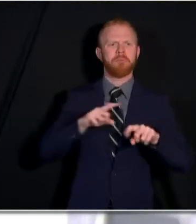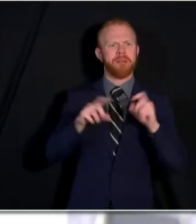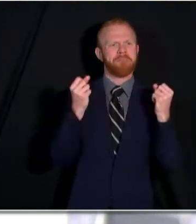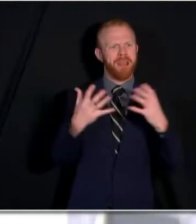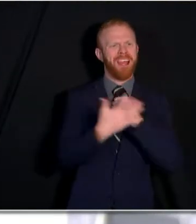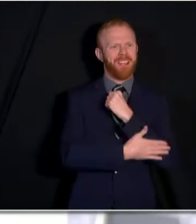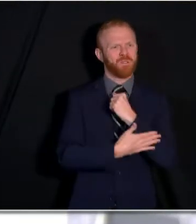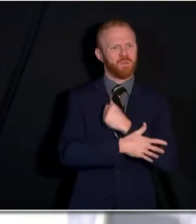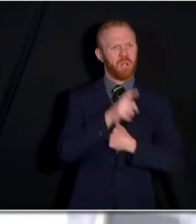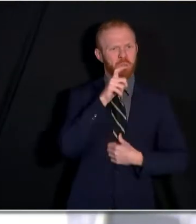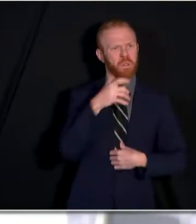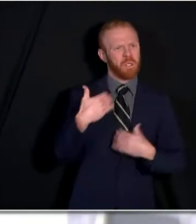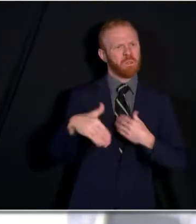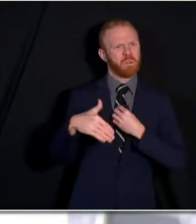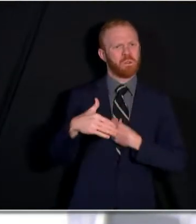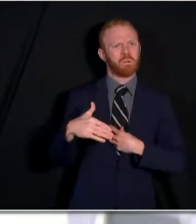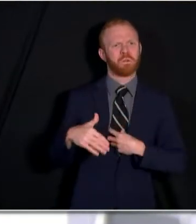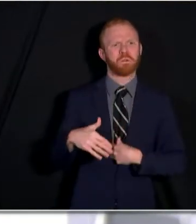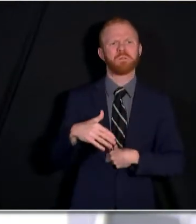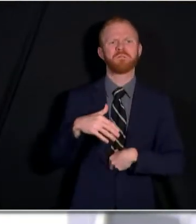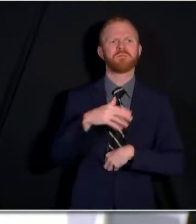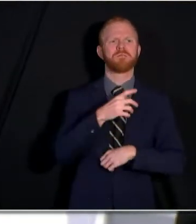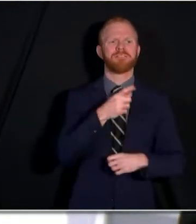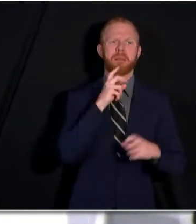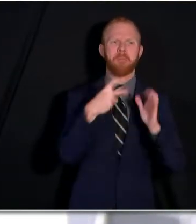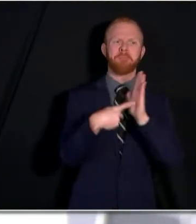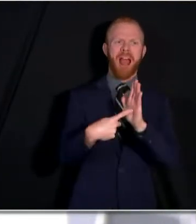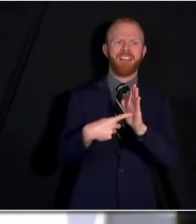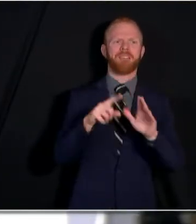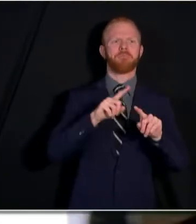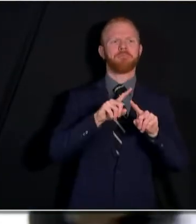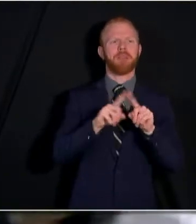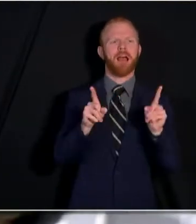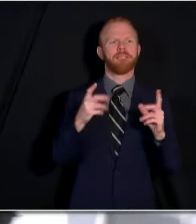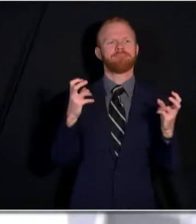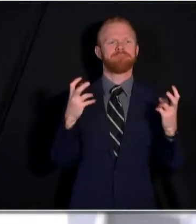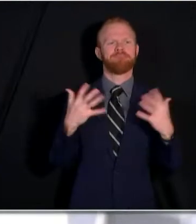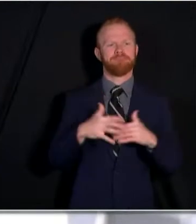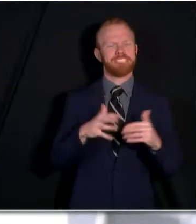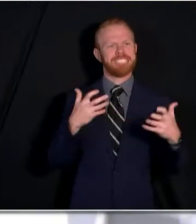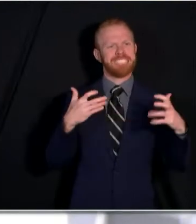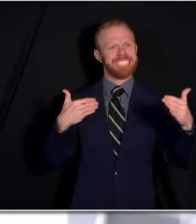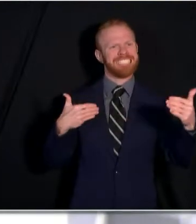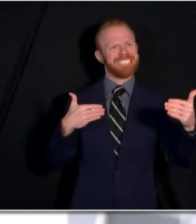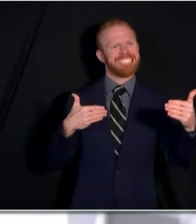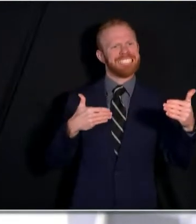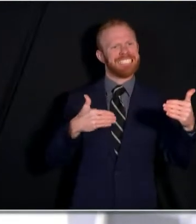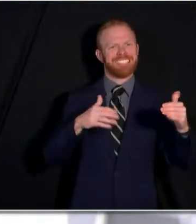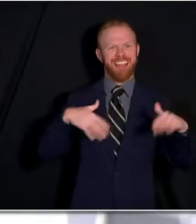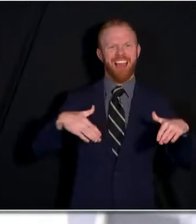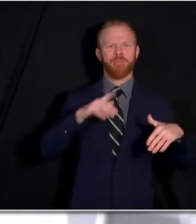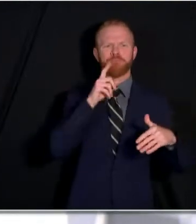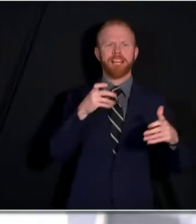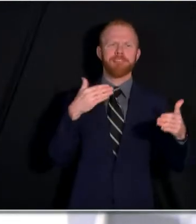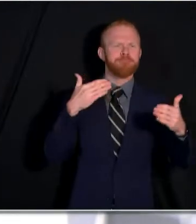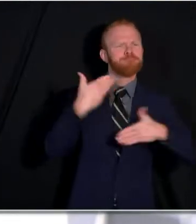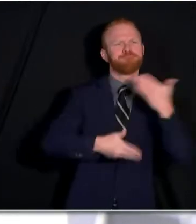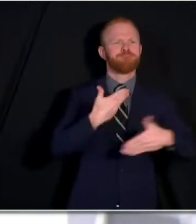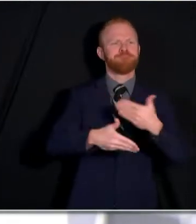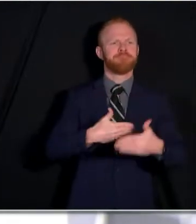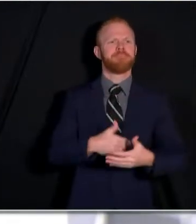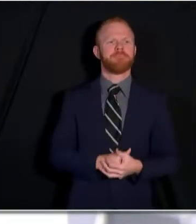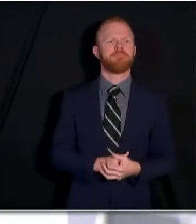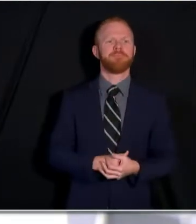for not only the state, but this nation. You have a lot of counties that are falling short. So the answer to your question is, we are many parts but one